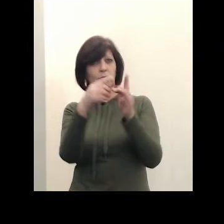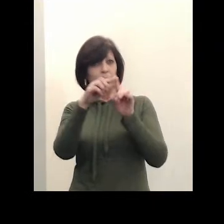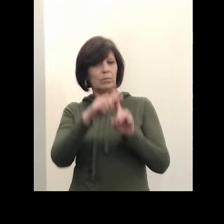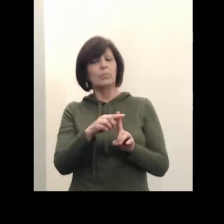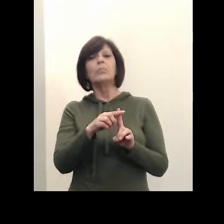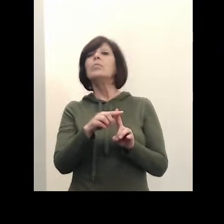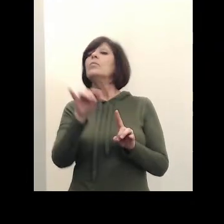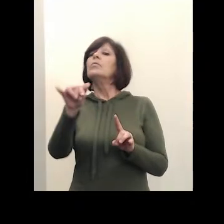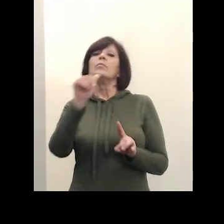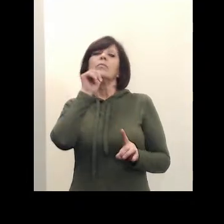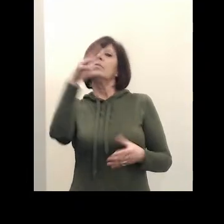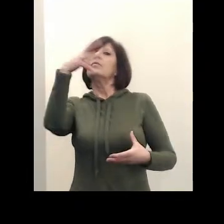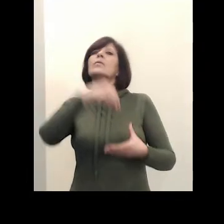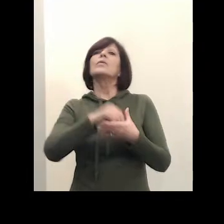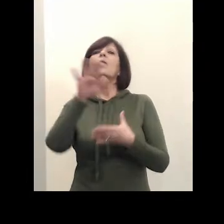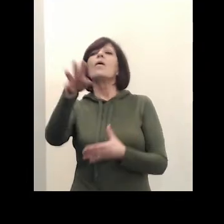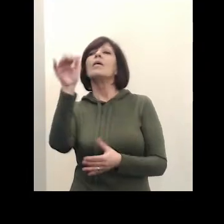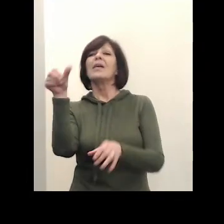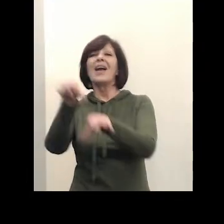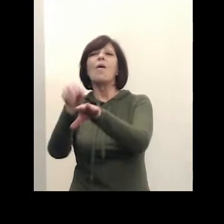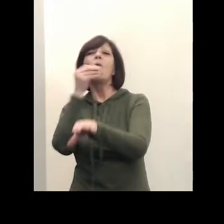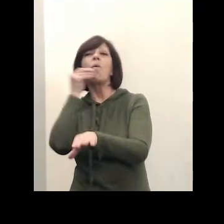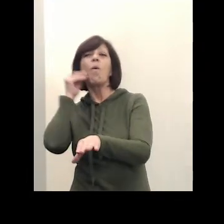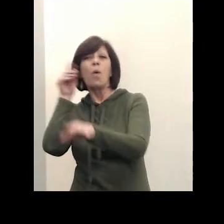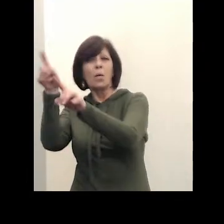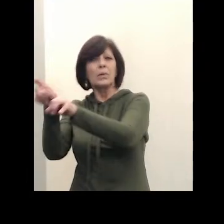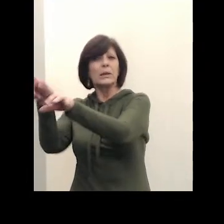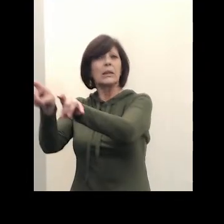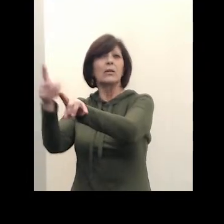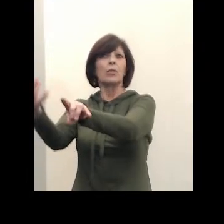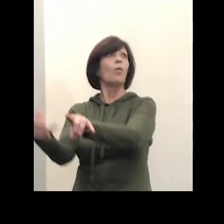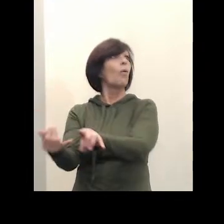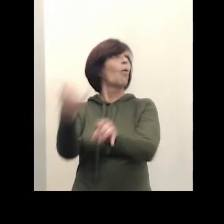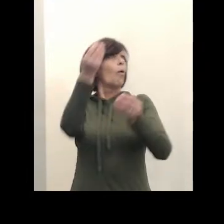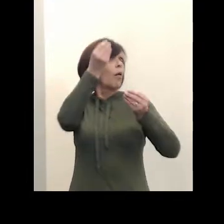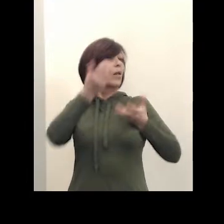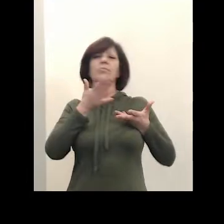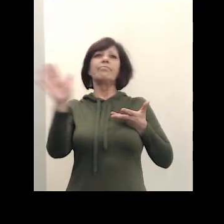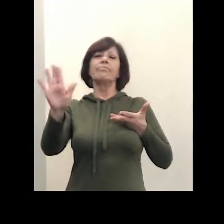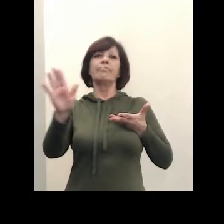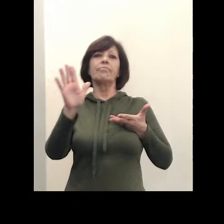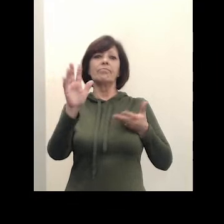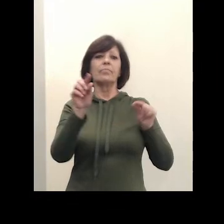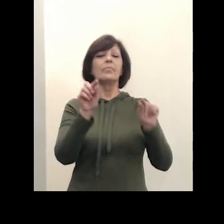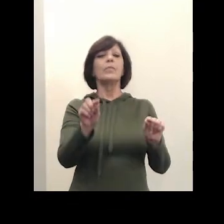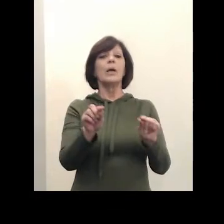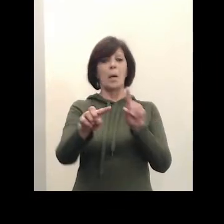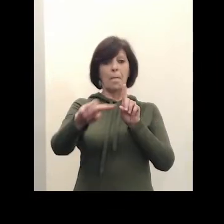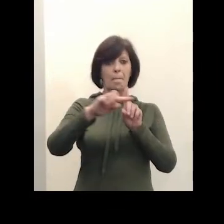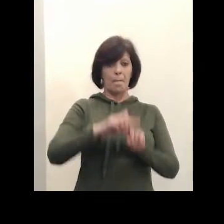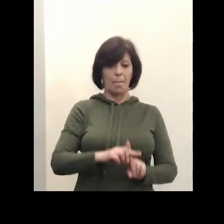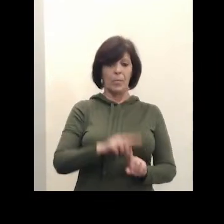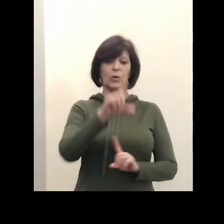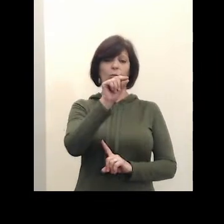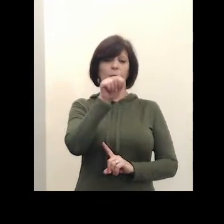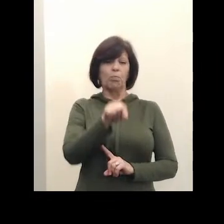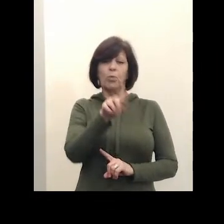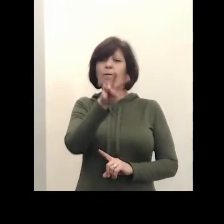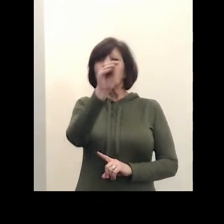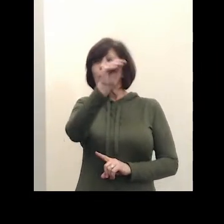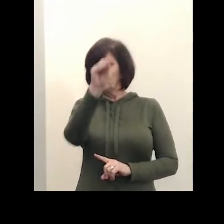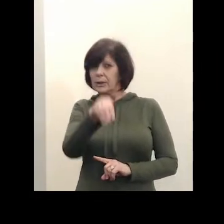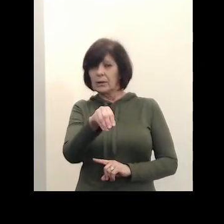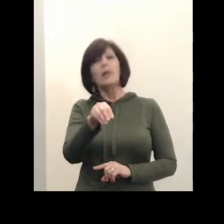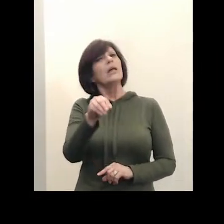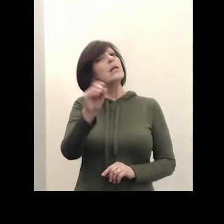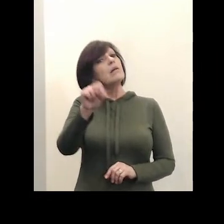the at-home test information that we may receive or was done elsewhere. Positivity was 20.4%. That's higher,